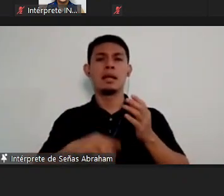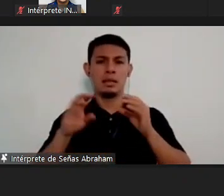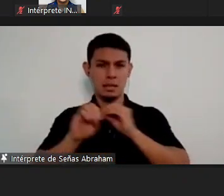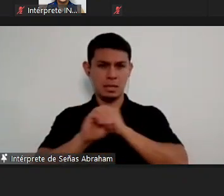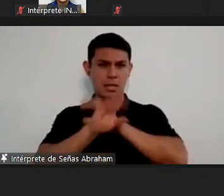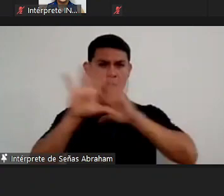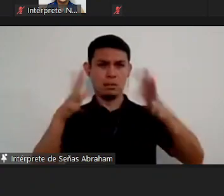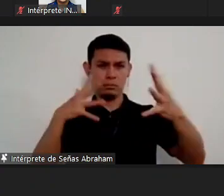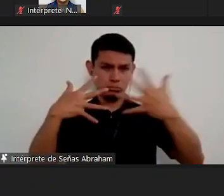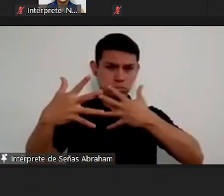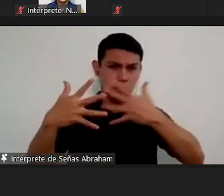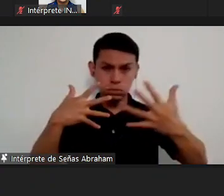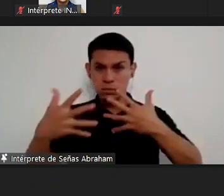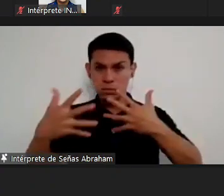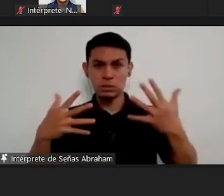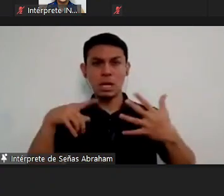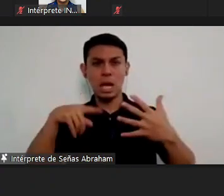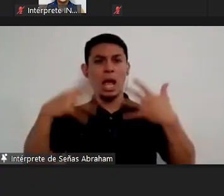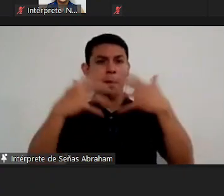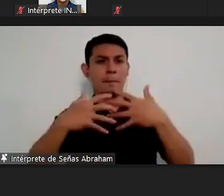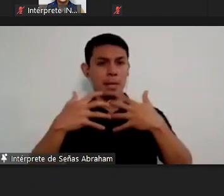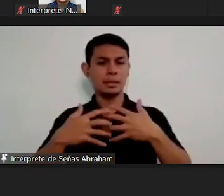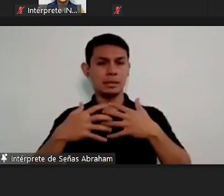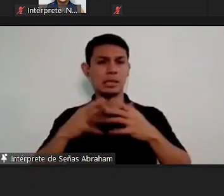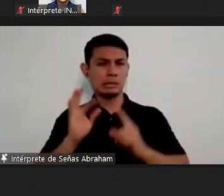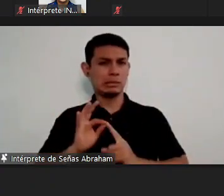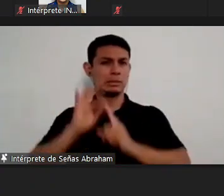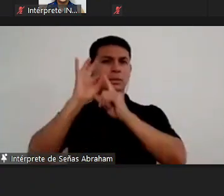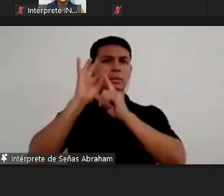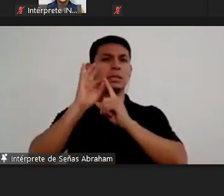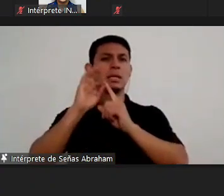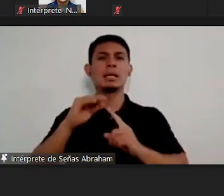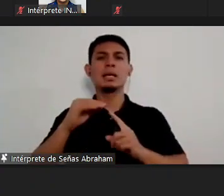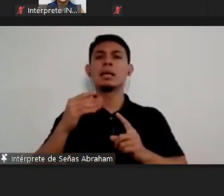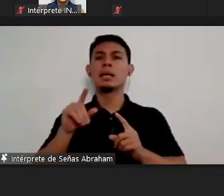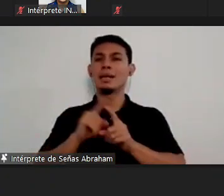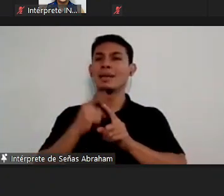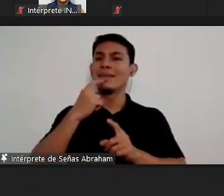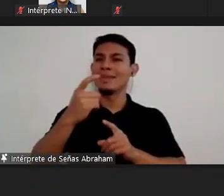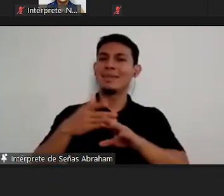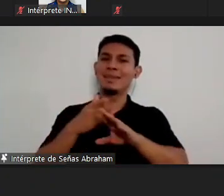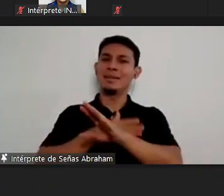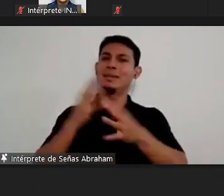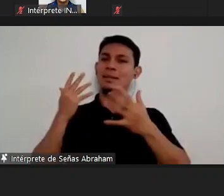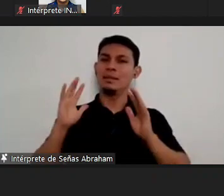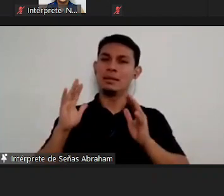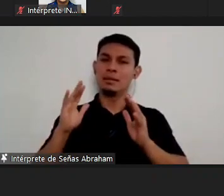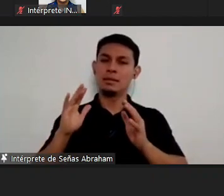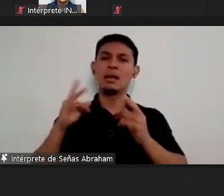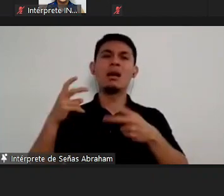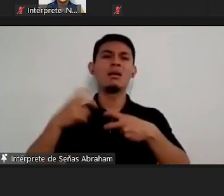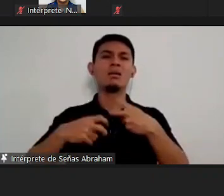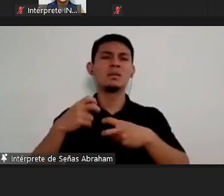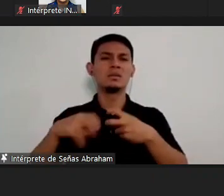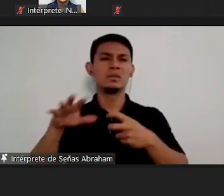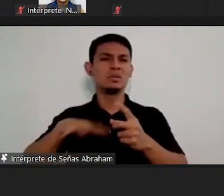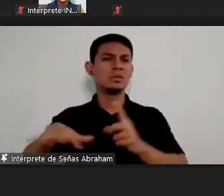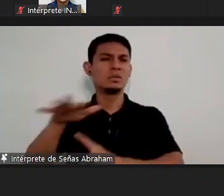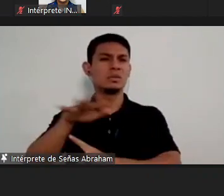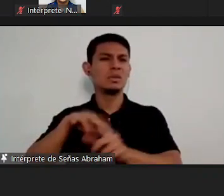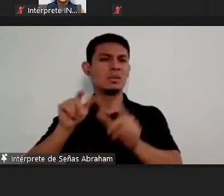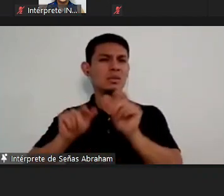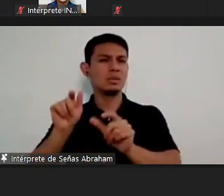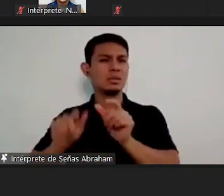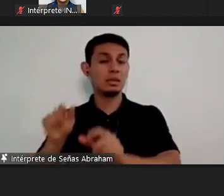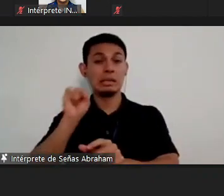mechanism that allows us to make more transparent the business actions especially as it was mentioned in those